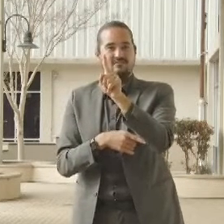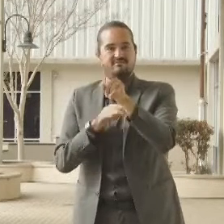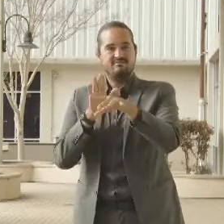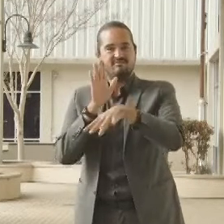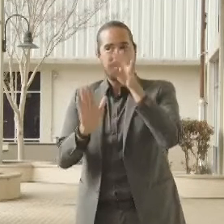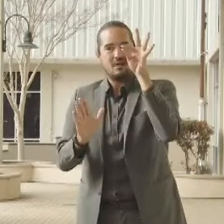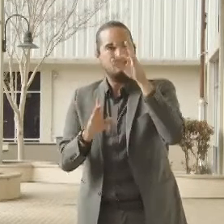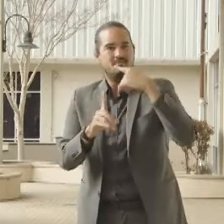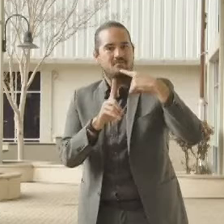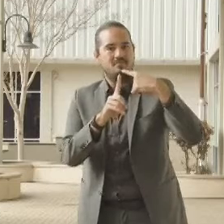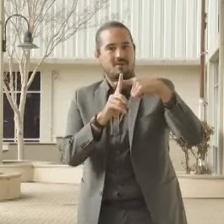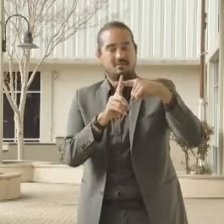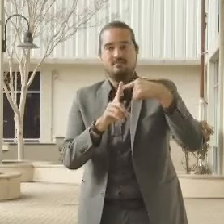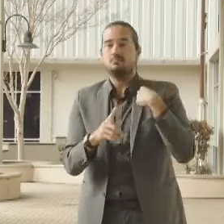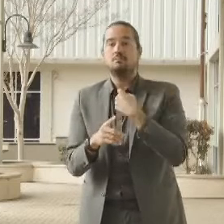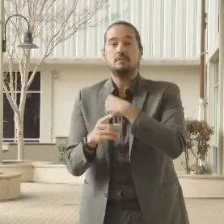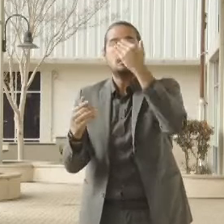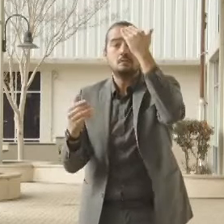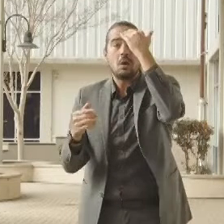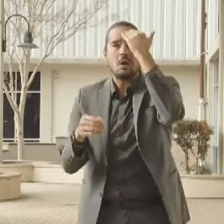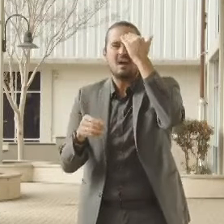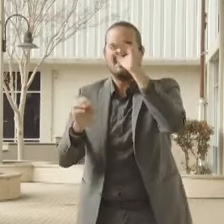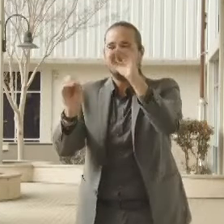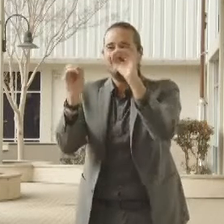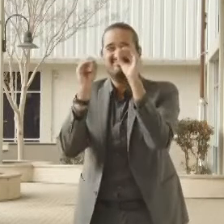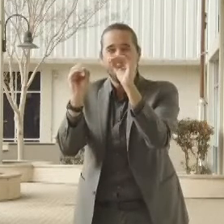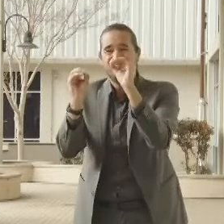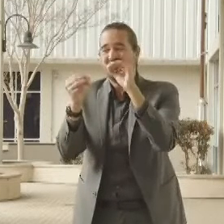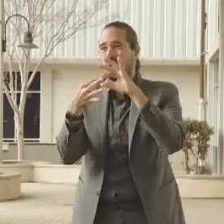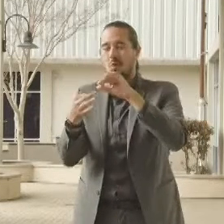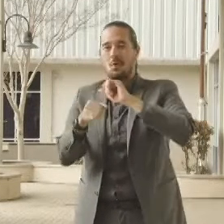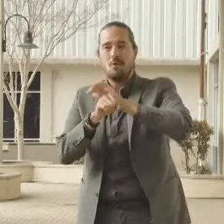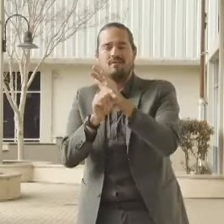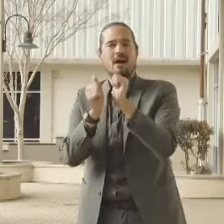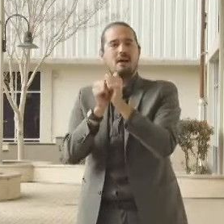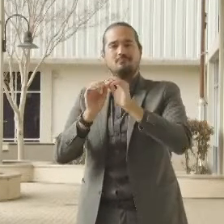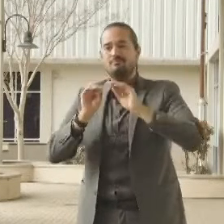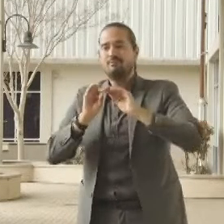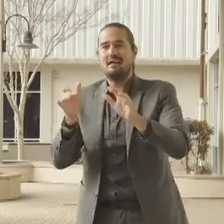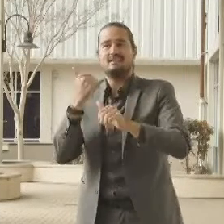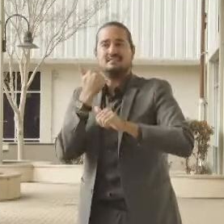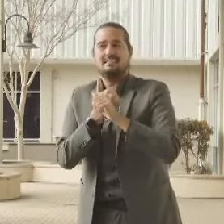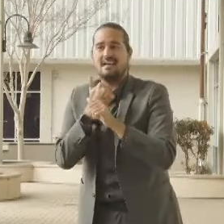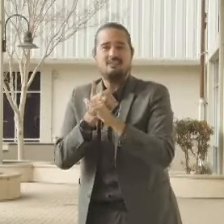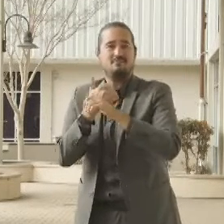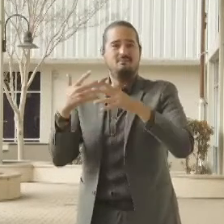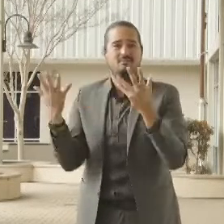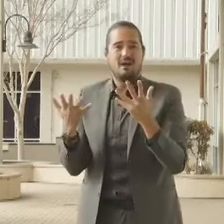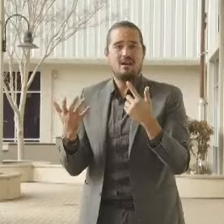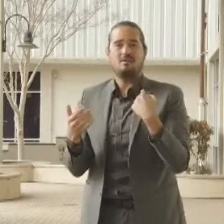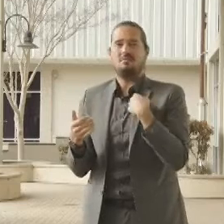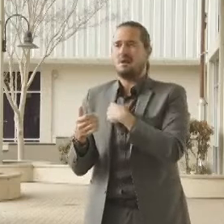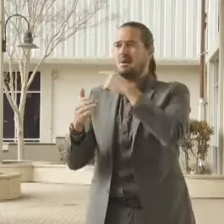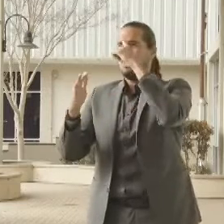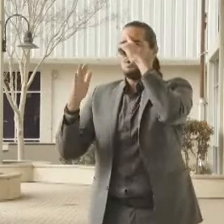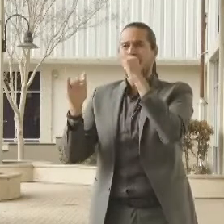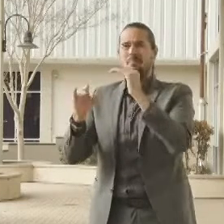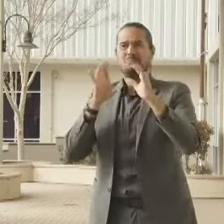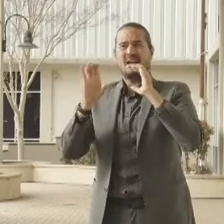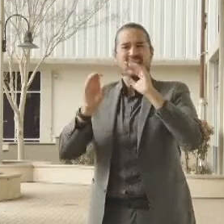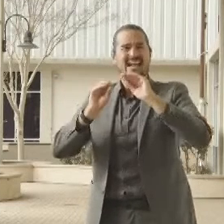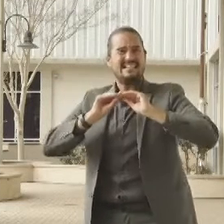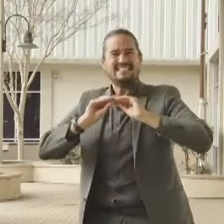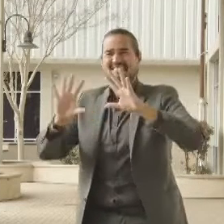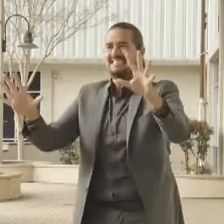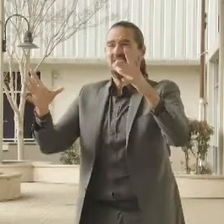little. We knew so little. And I hope that we communicated effectively and truthfully what we